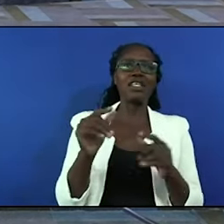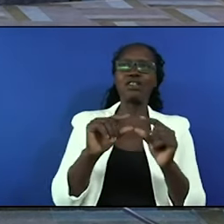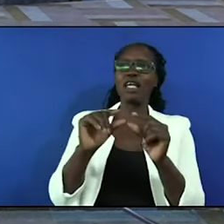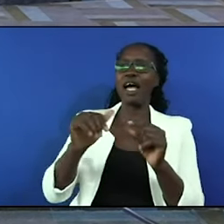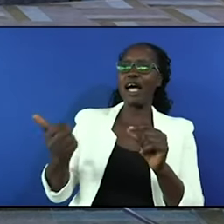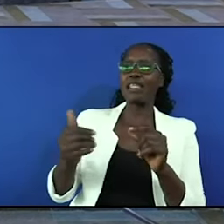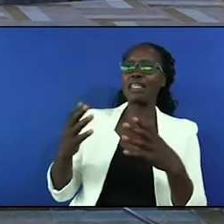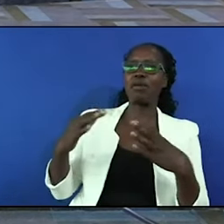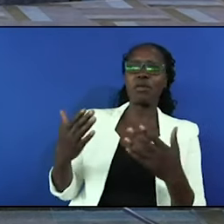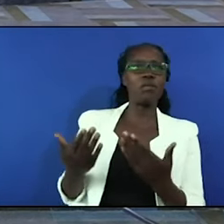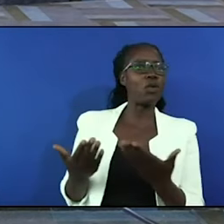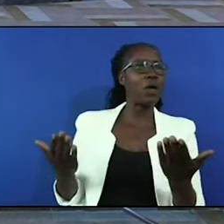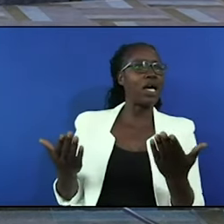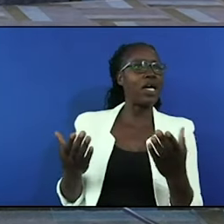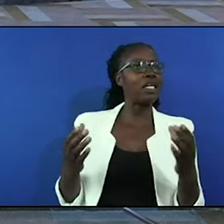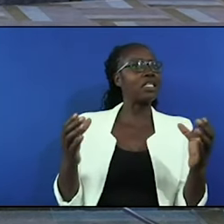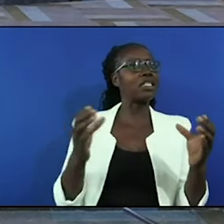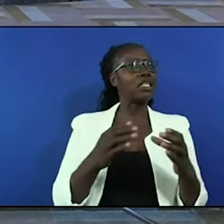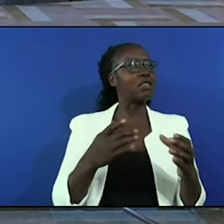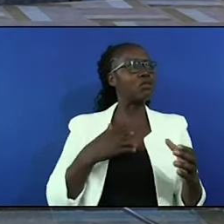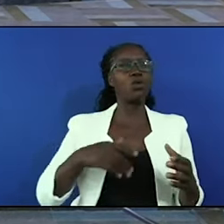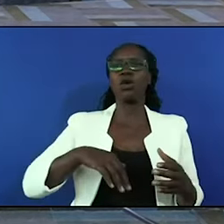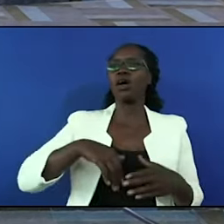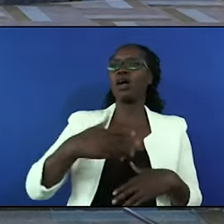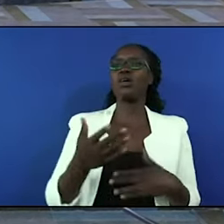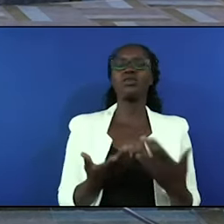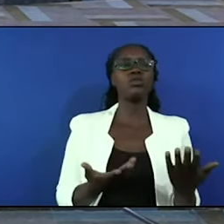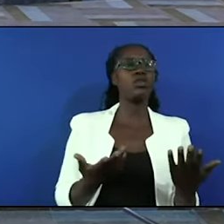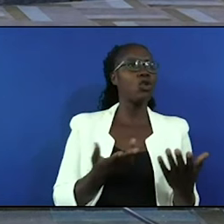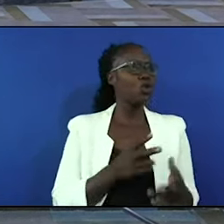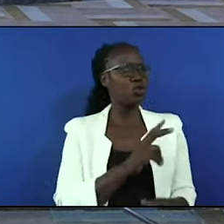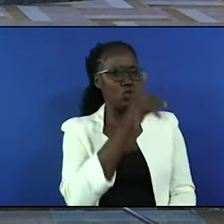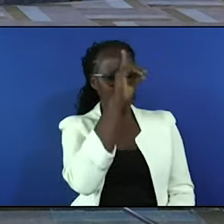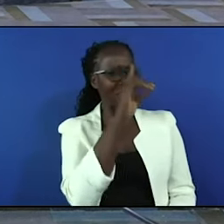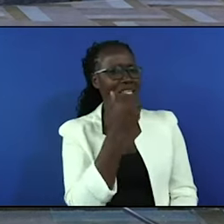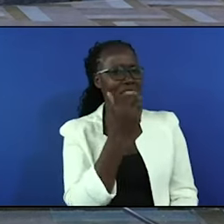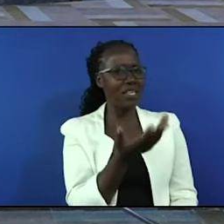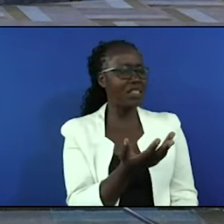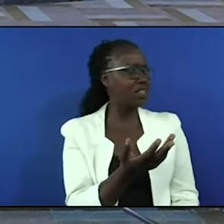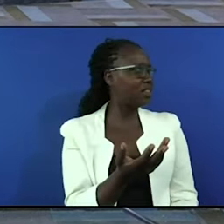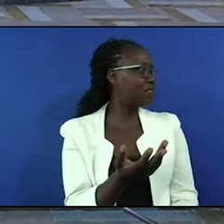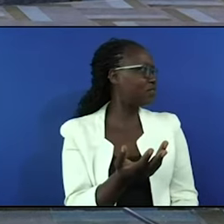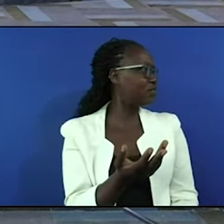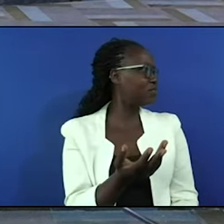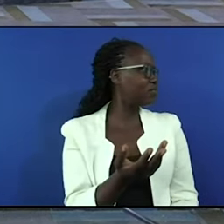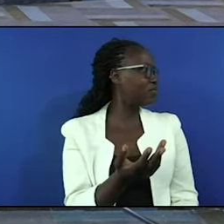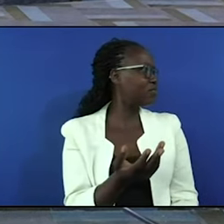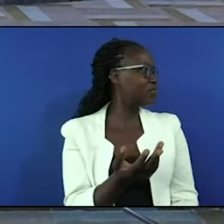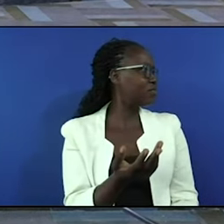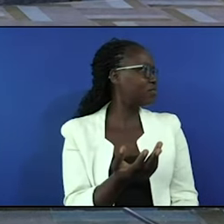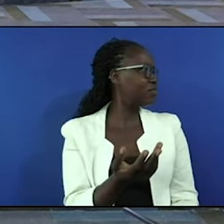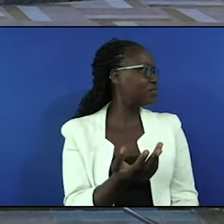where? In class. You can't be serious.